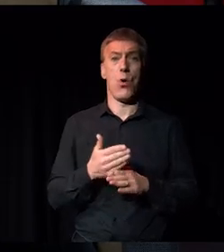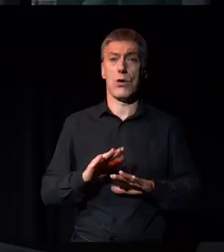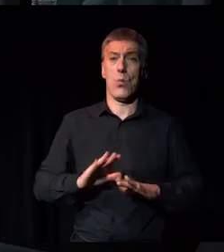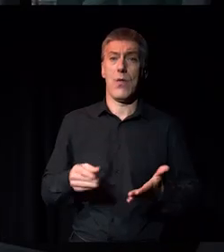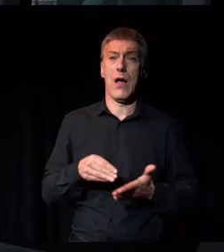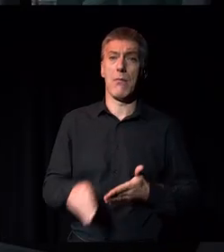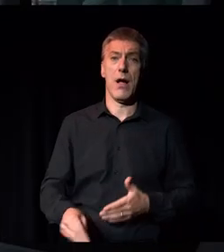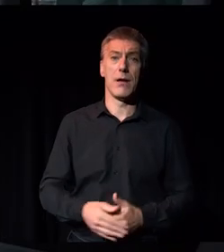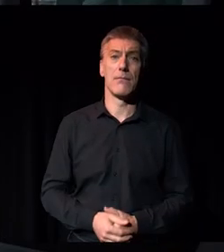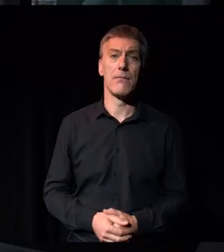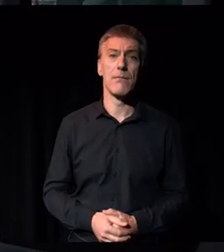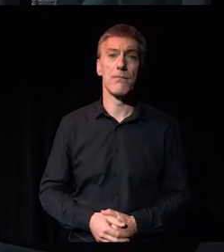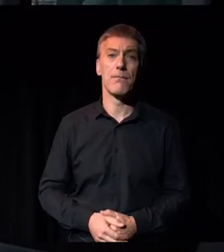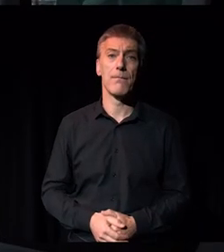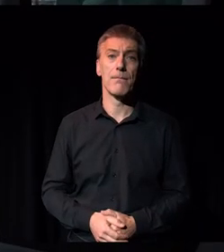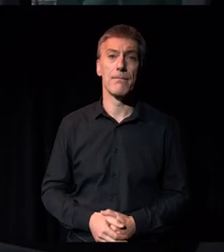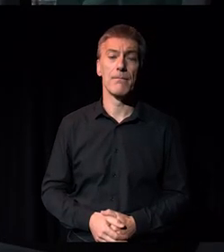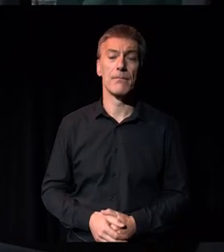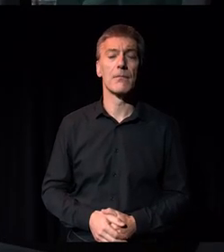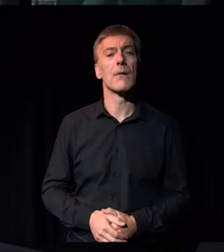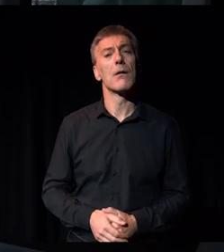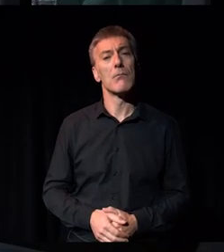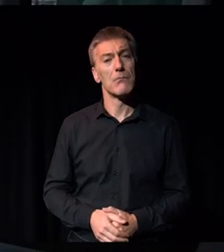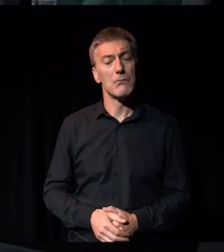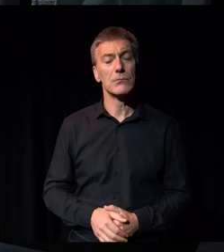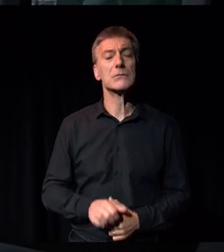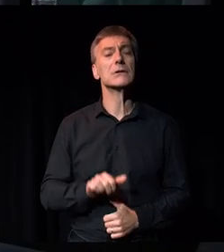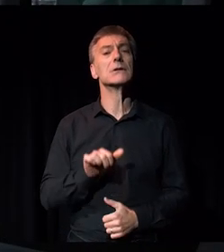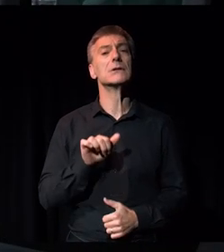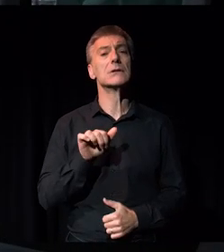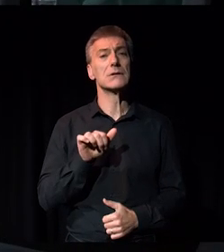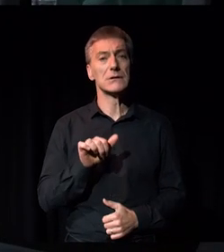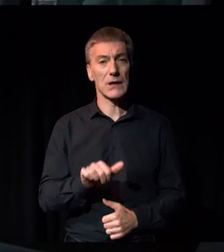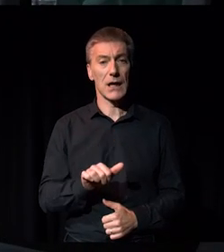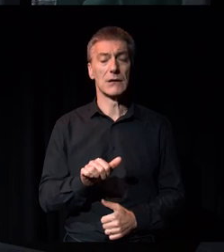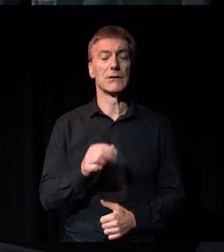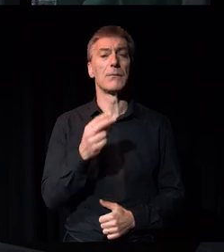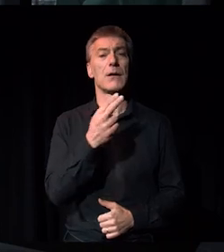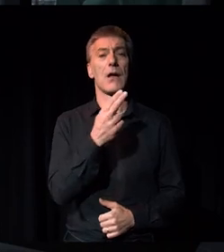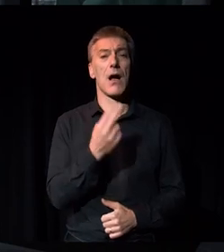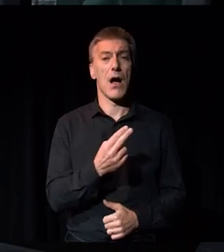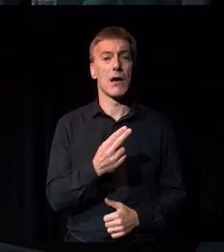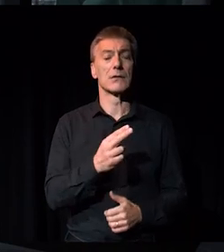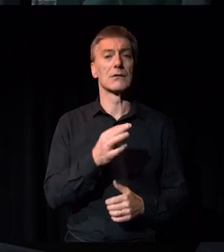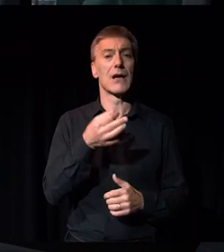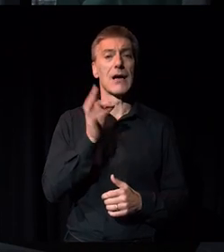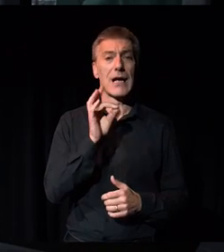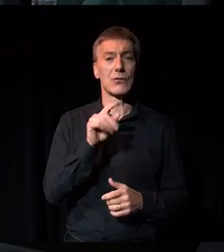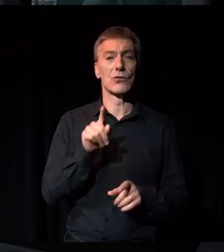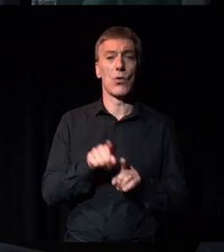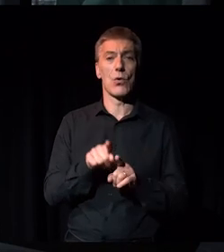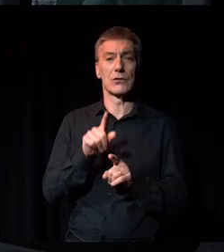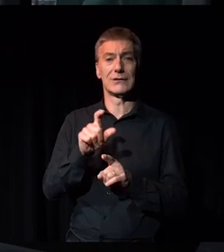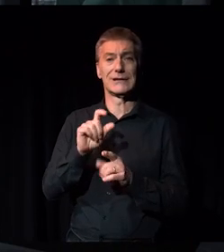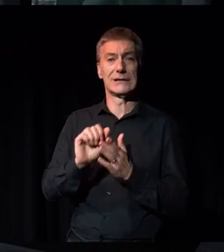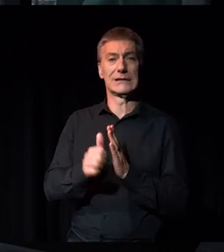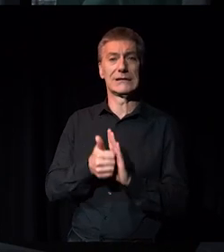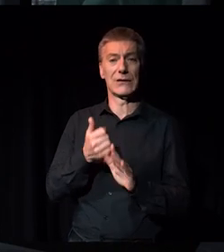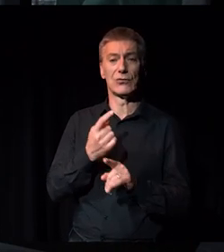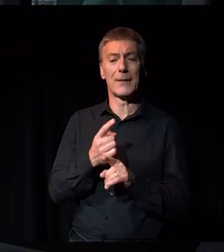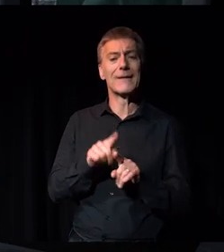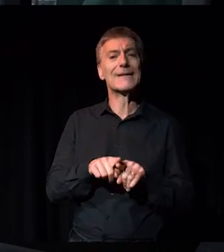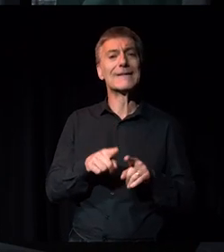However, I think there's some very useful guidance by Arts Council and CC Skills about the difference between volunteering